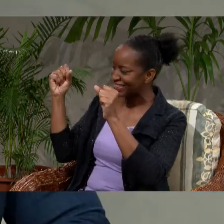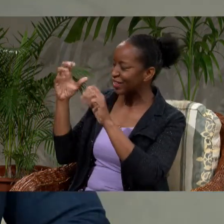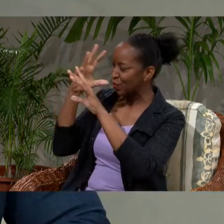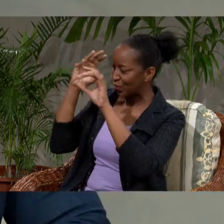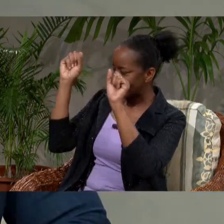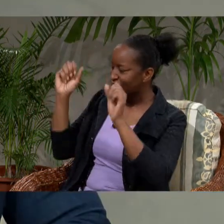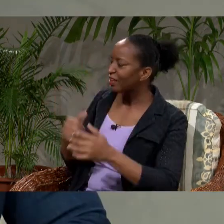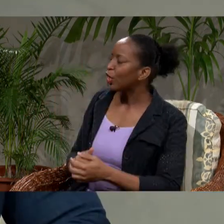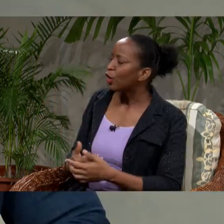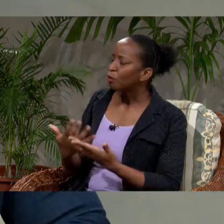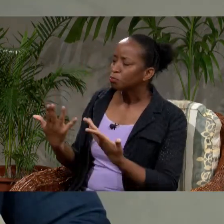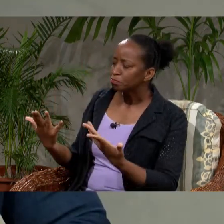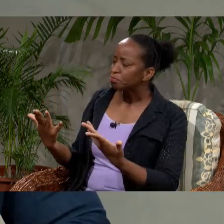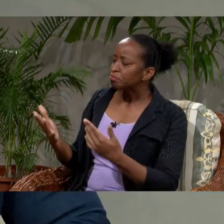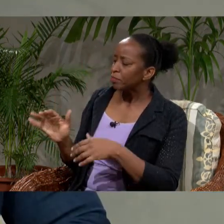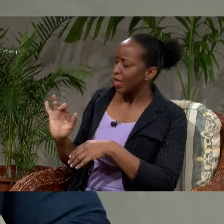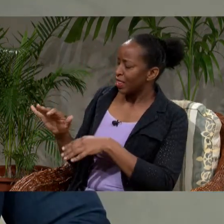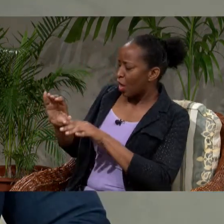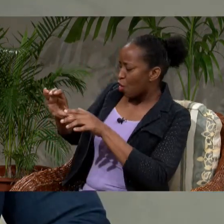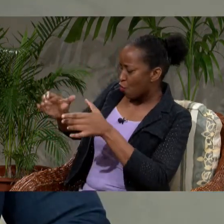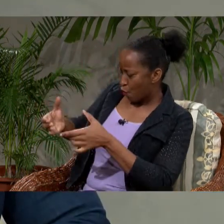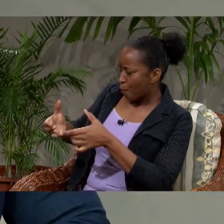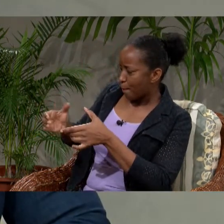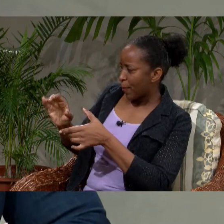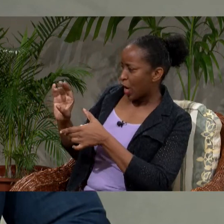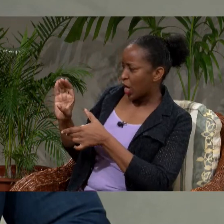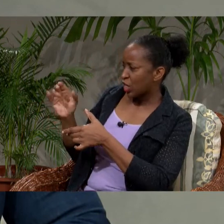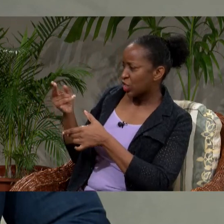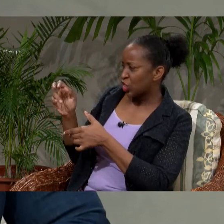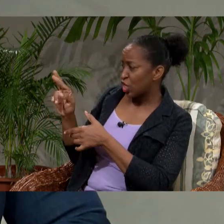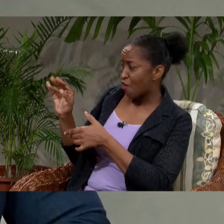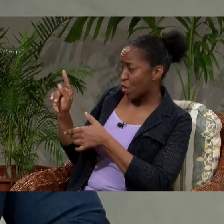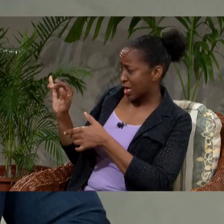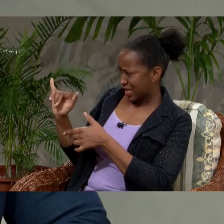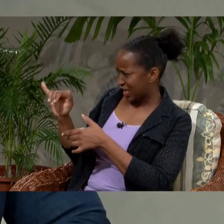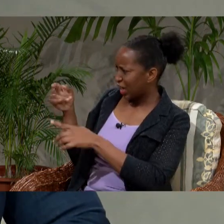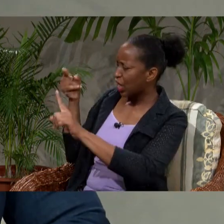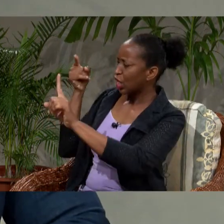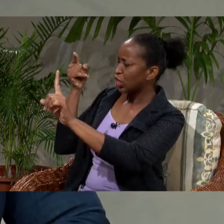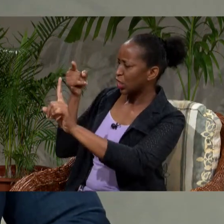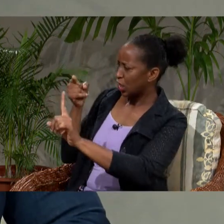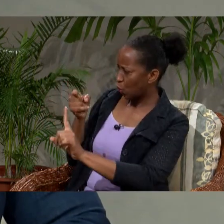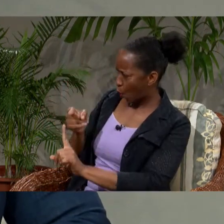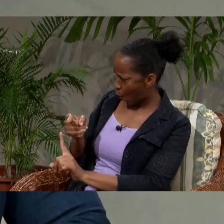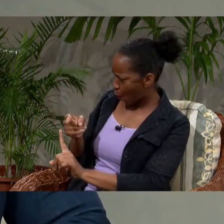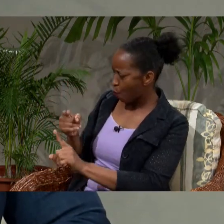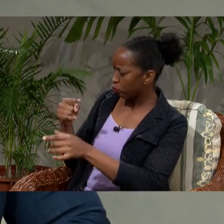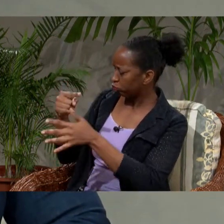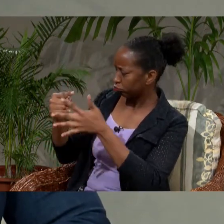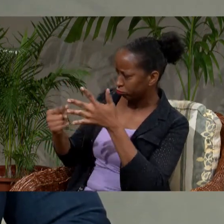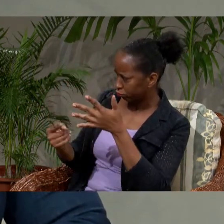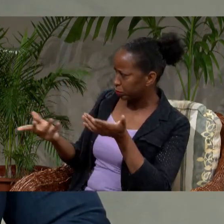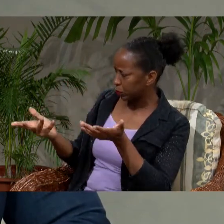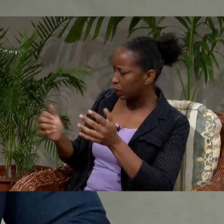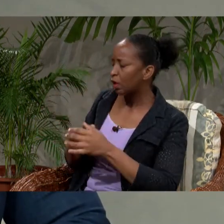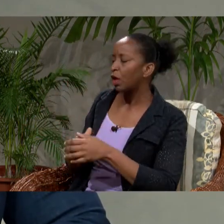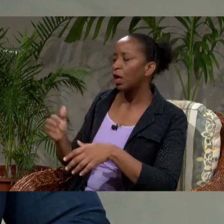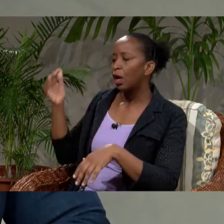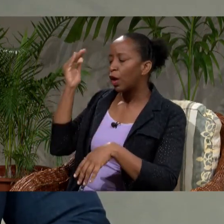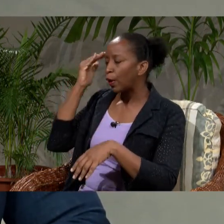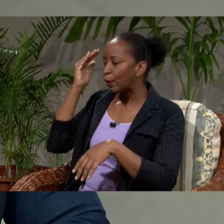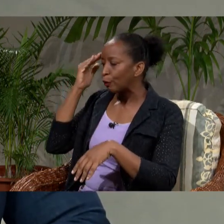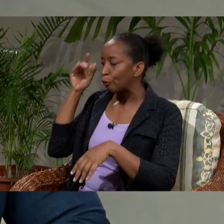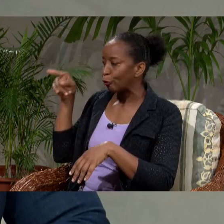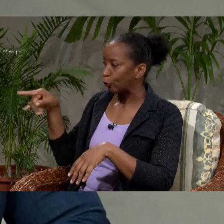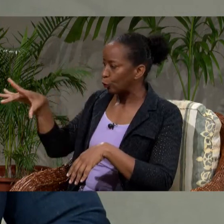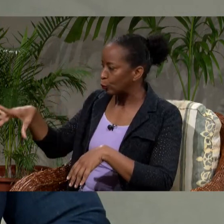these objectives that you have in mind for the organization. I know every president, as they come into that hot